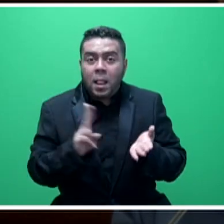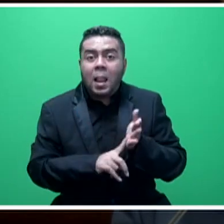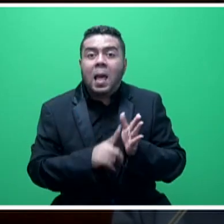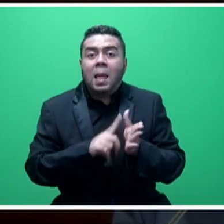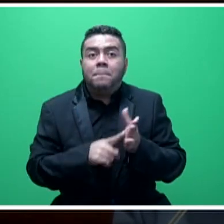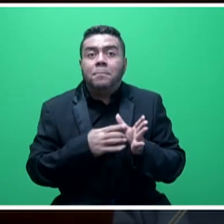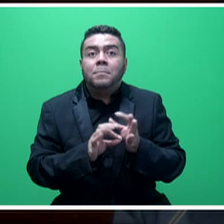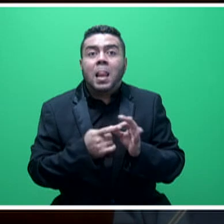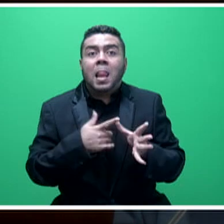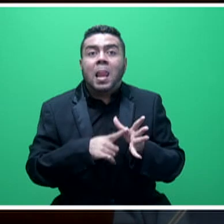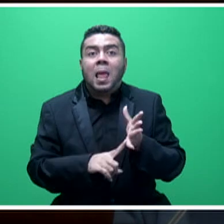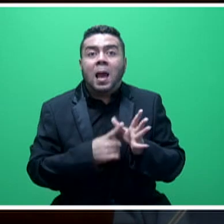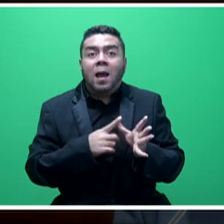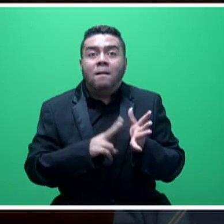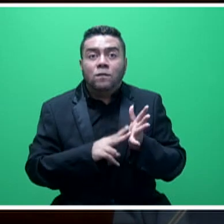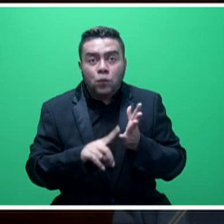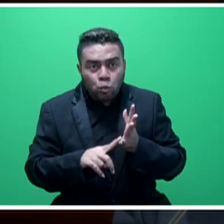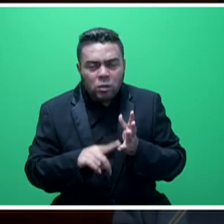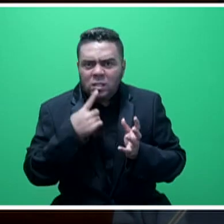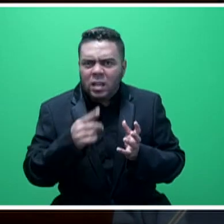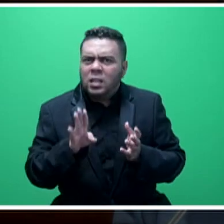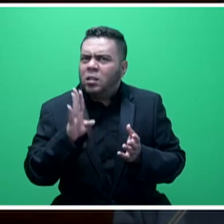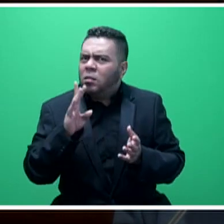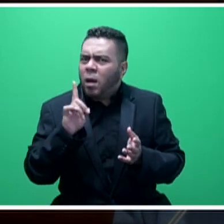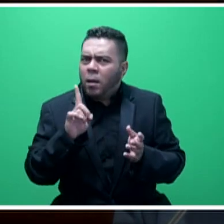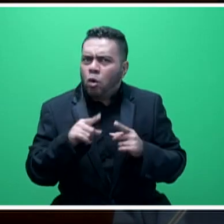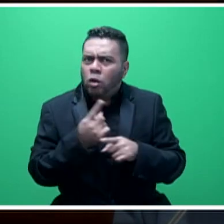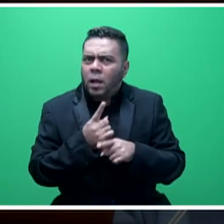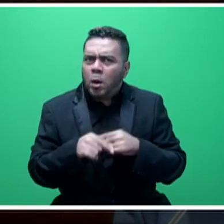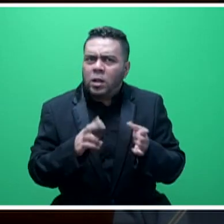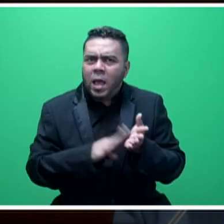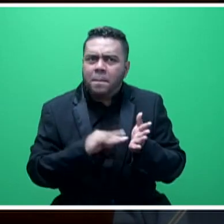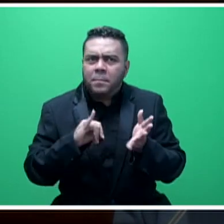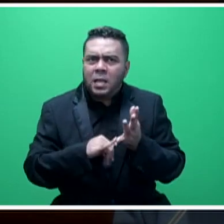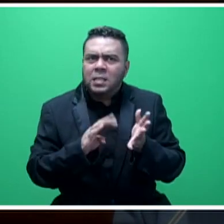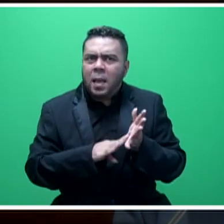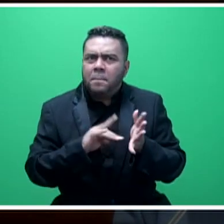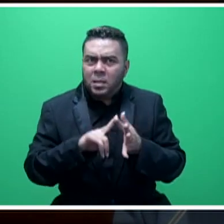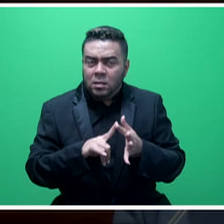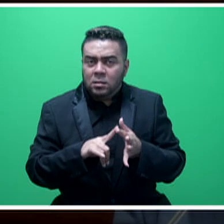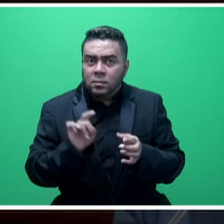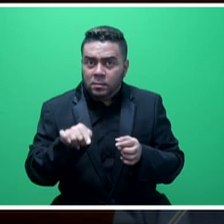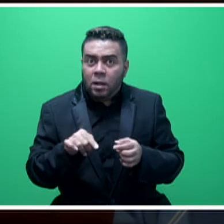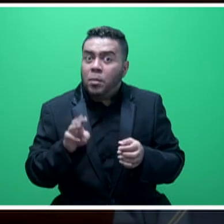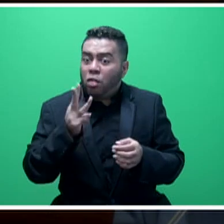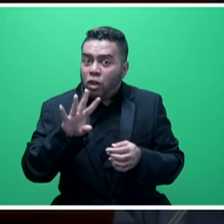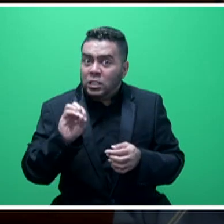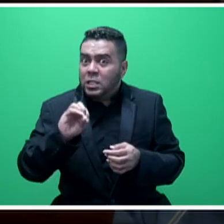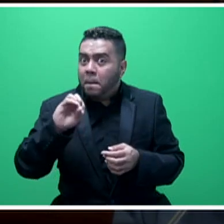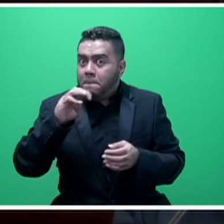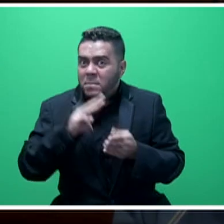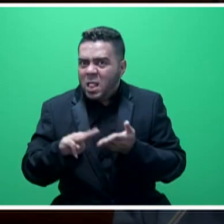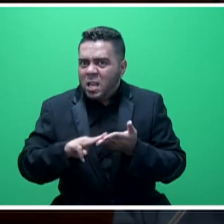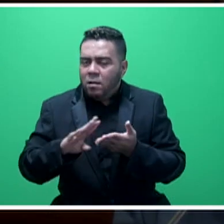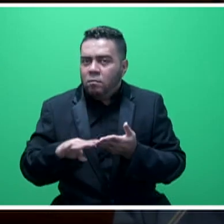sir, you said some things about the MSMEs. I think you forgot that the 30 million MSME